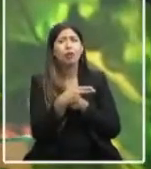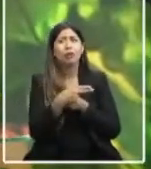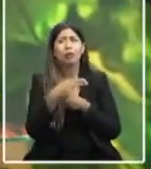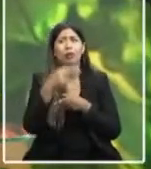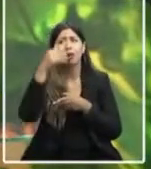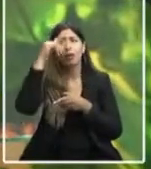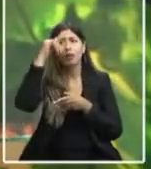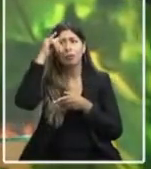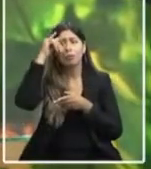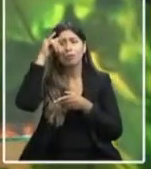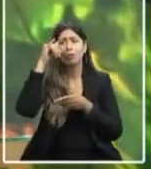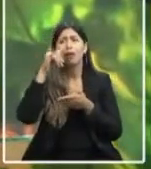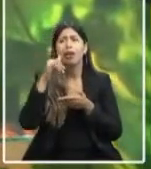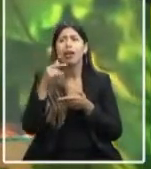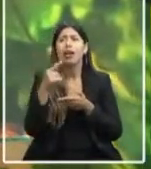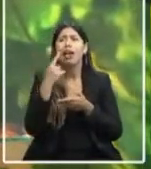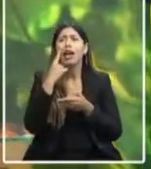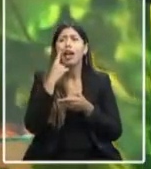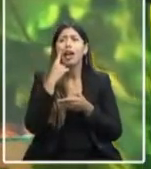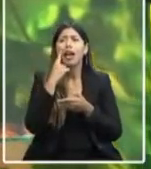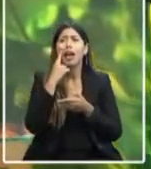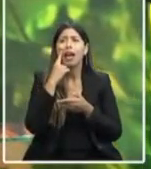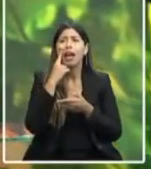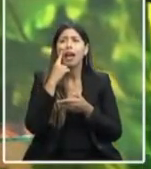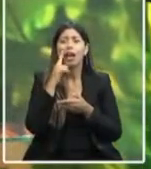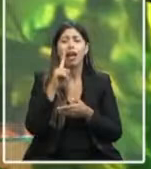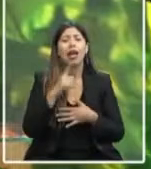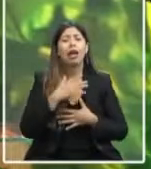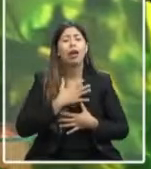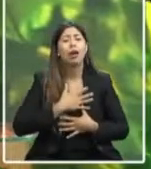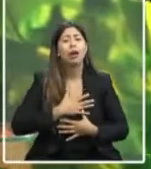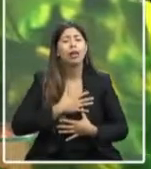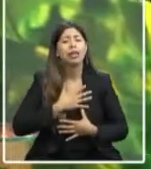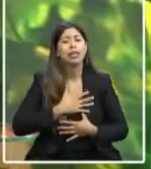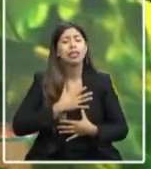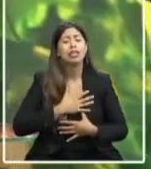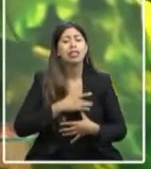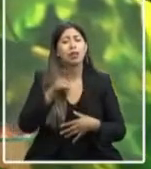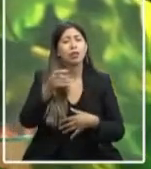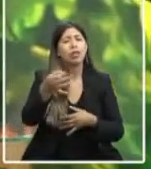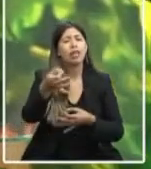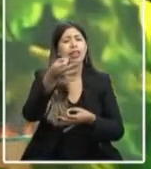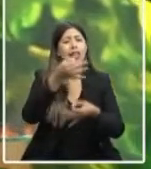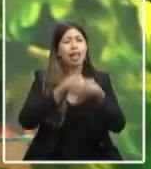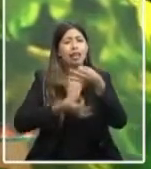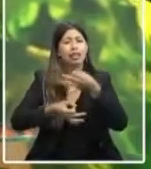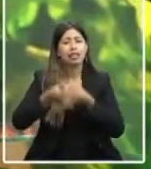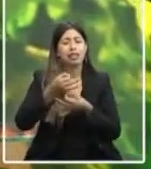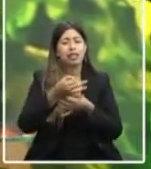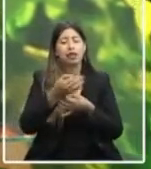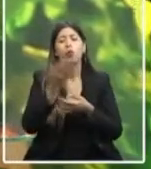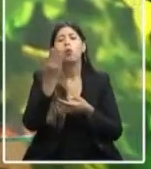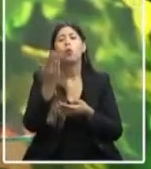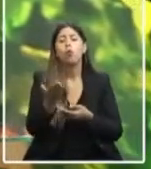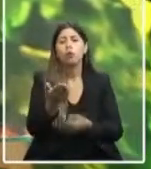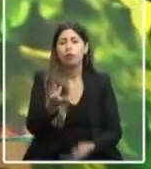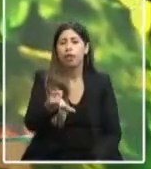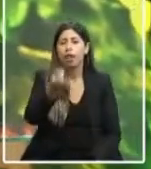a thing that you already said. You said hidden assets of of nature. It's incredible that